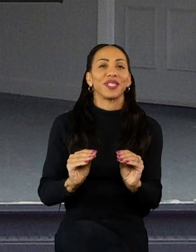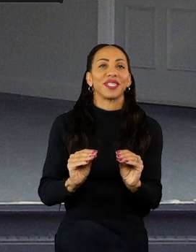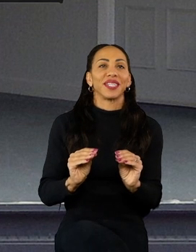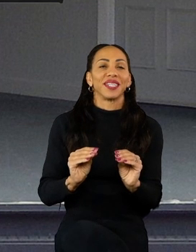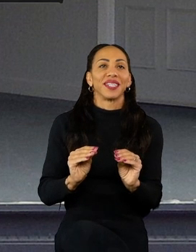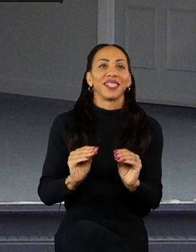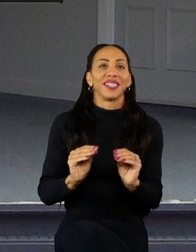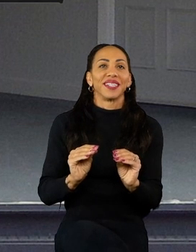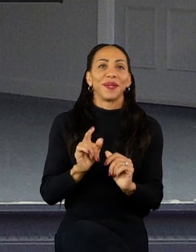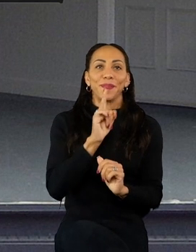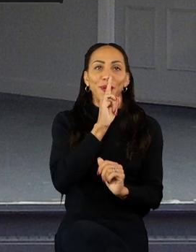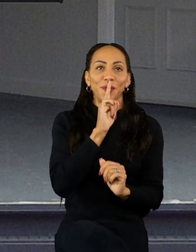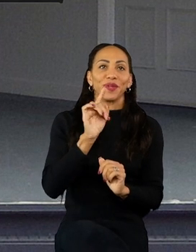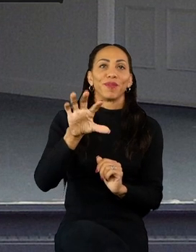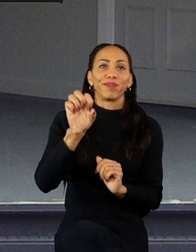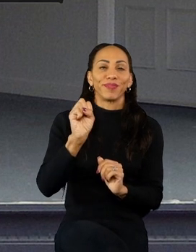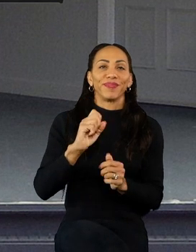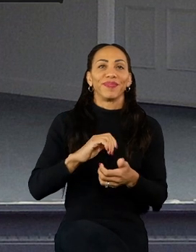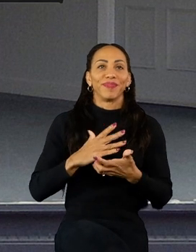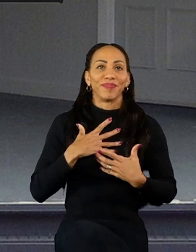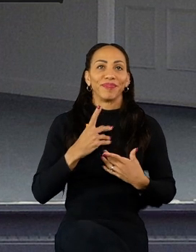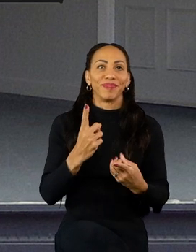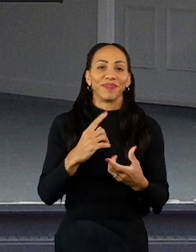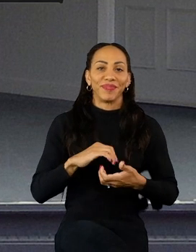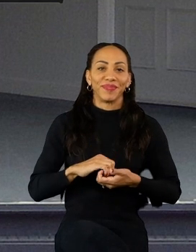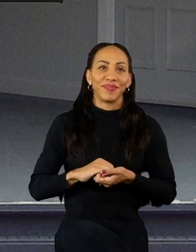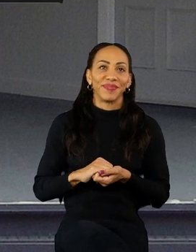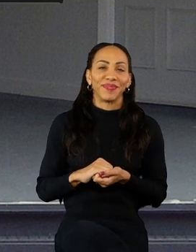pause and mute cameras and mics, whatever you wish.